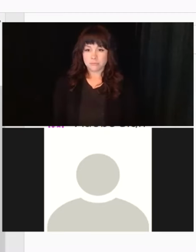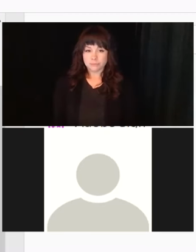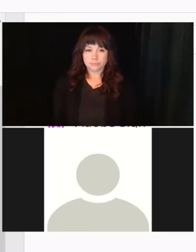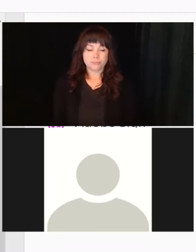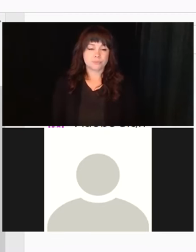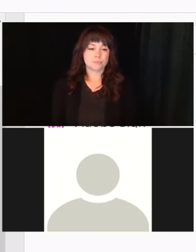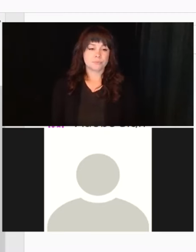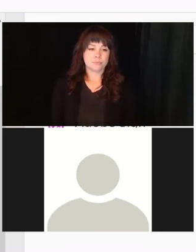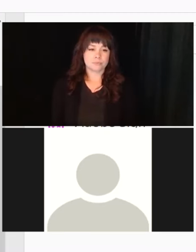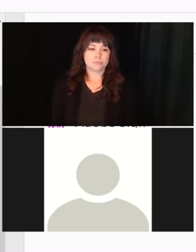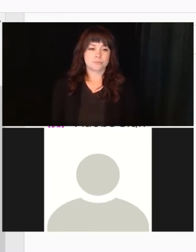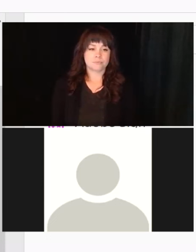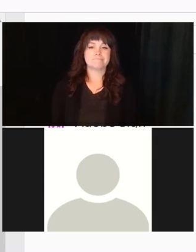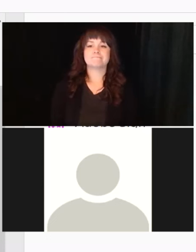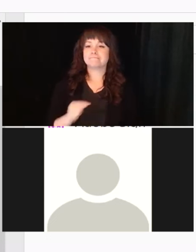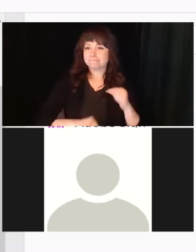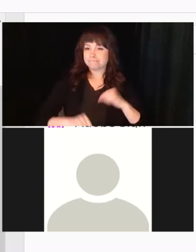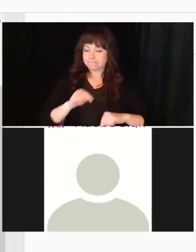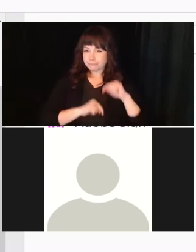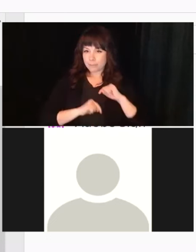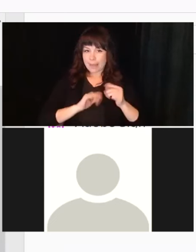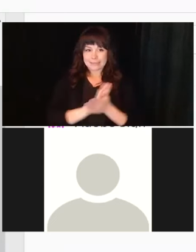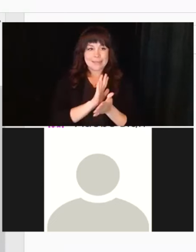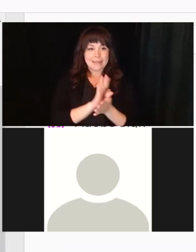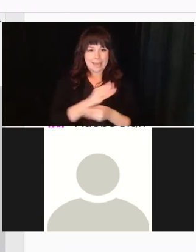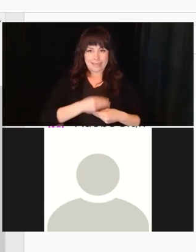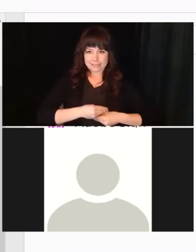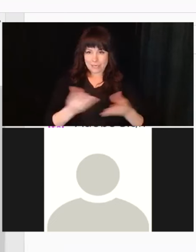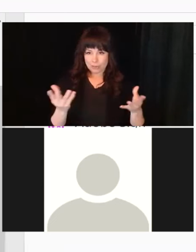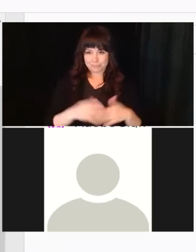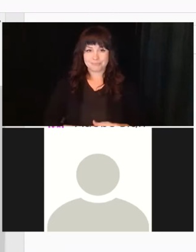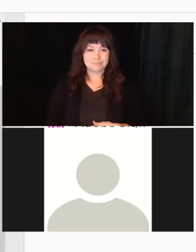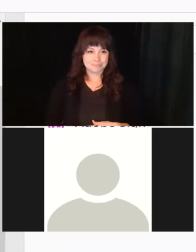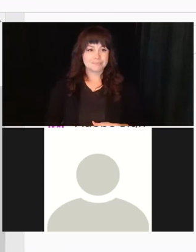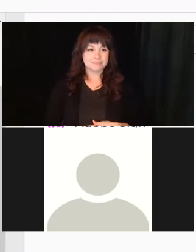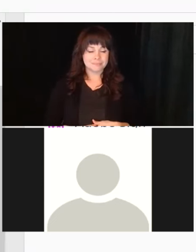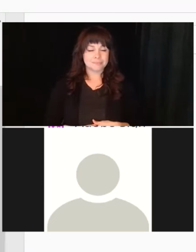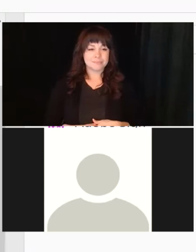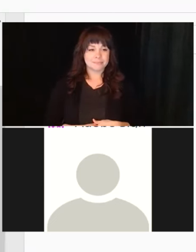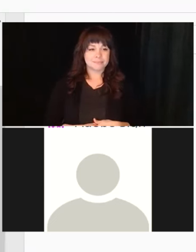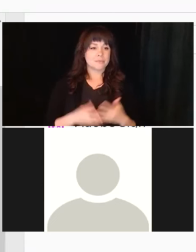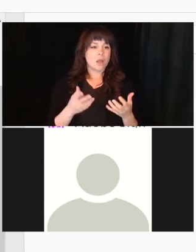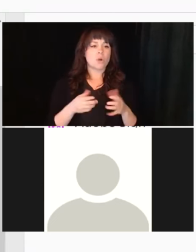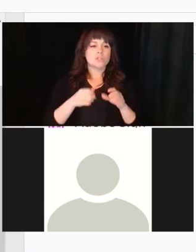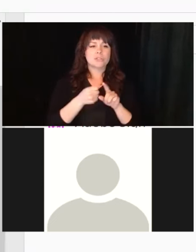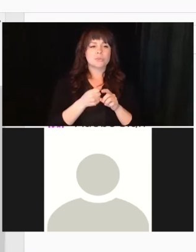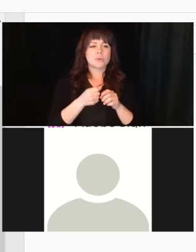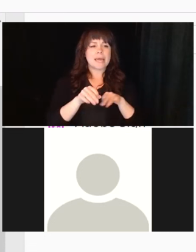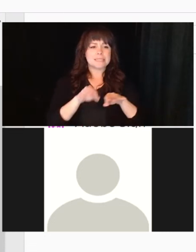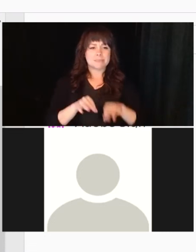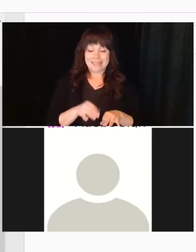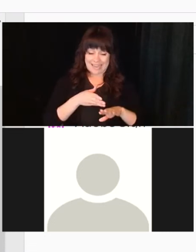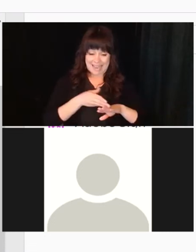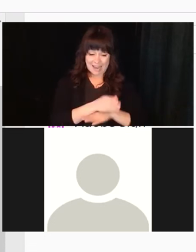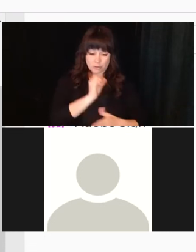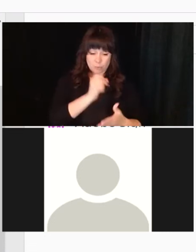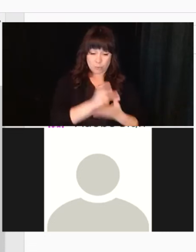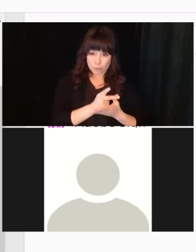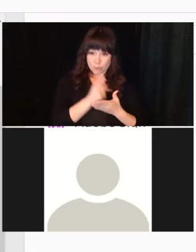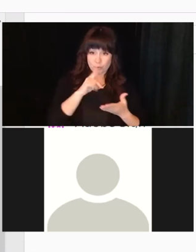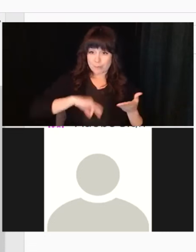Just to go back to the handout, I want to talk a little bit about once a client is approved for benefits, when they can expect to start